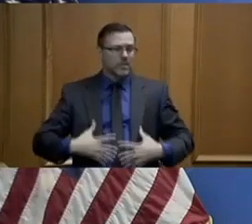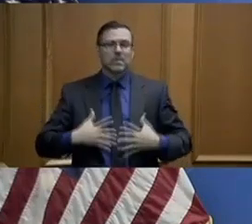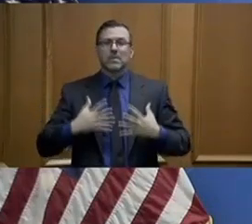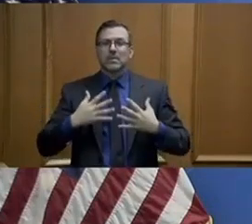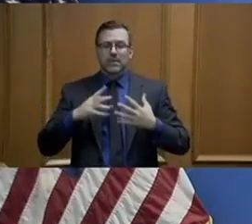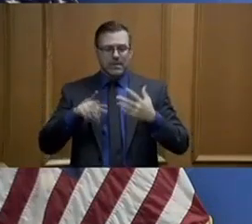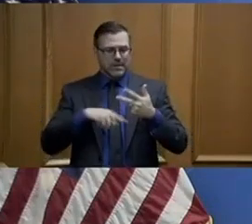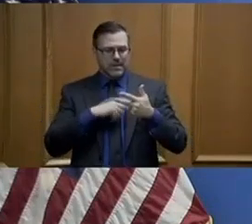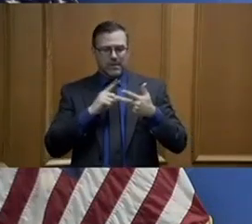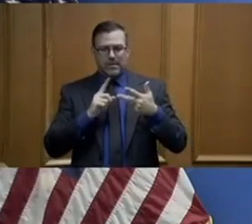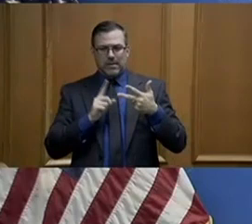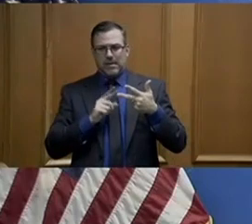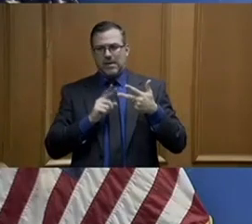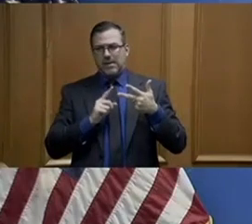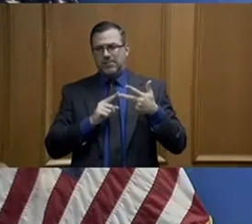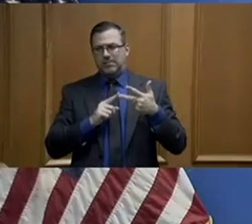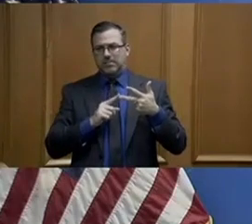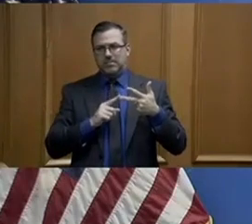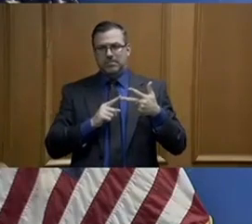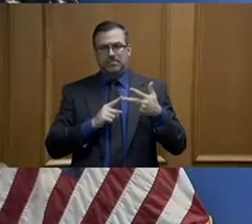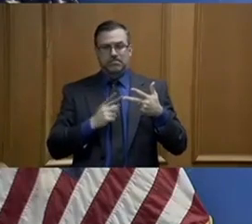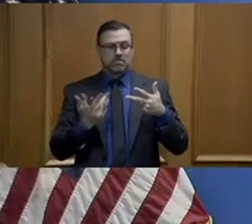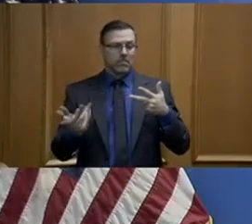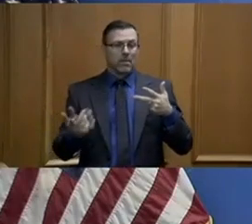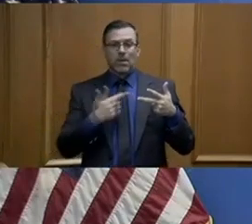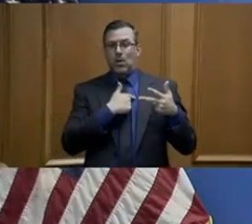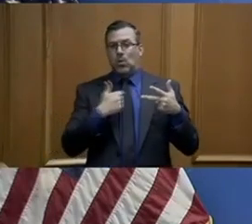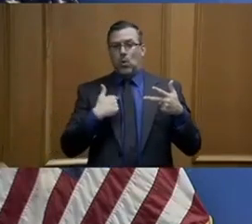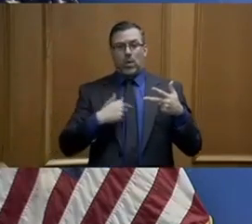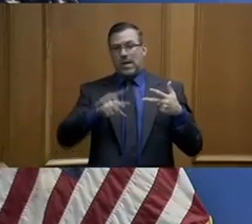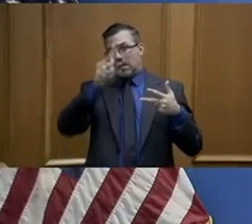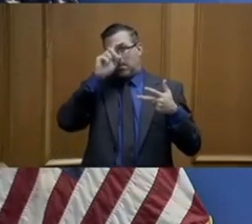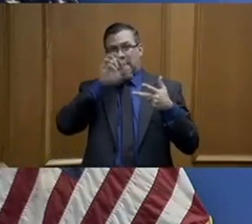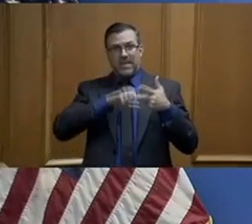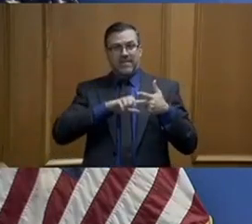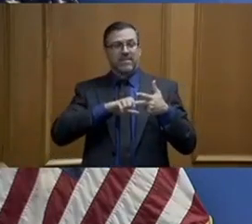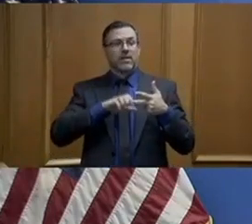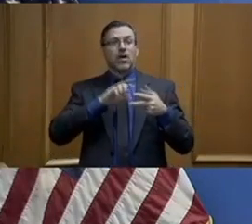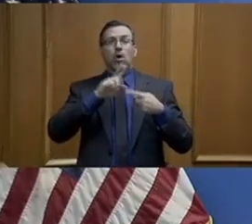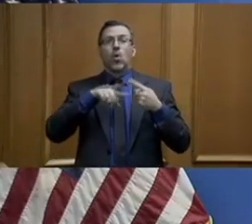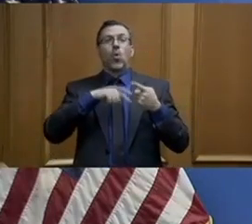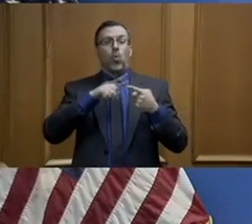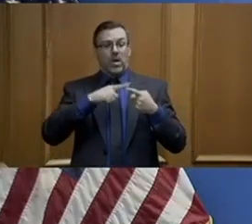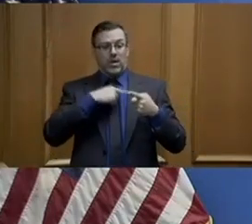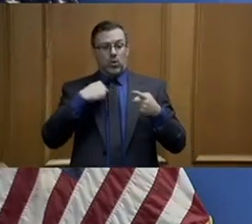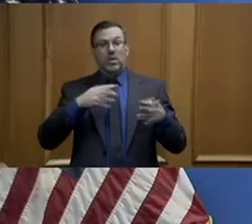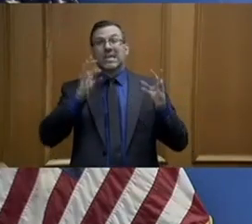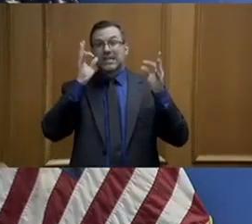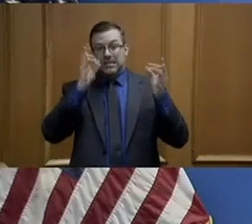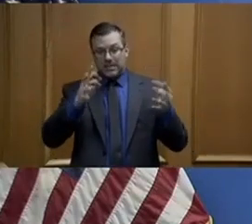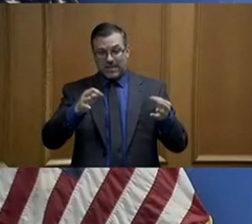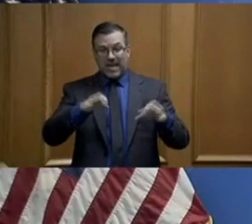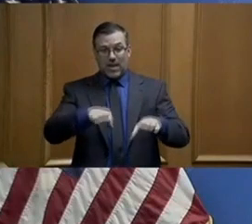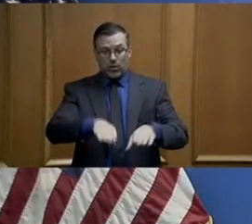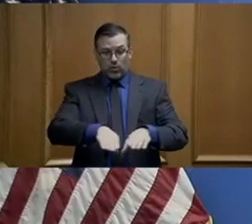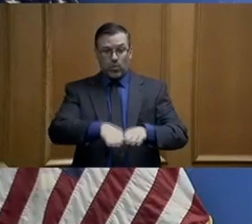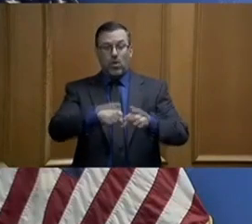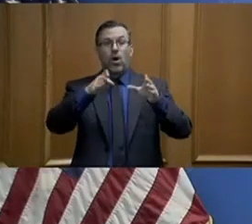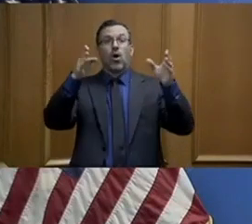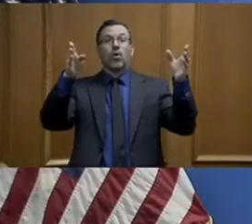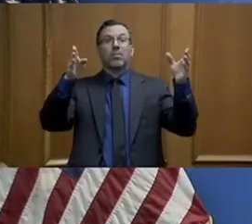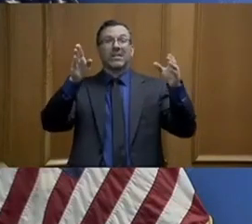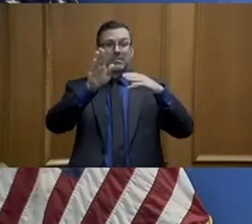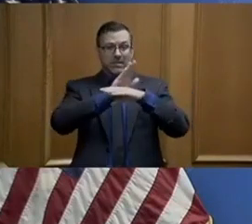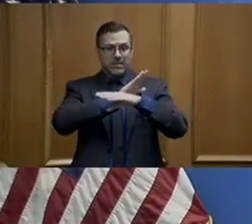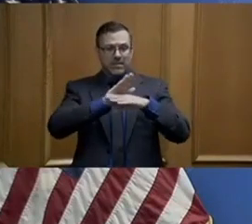capacity. We believe strongly that when we take the first step to opening our economy, we should have broader